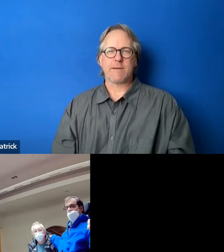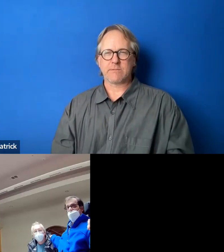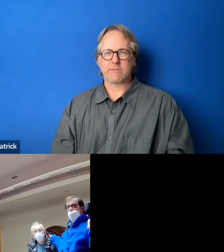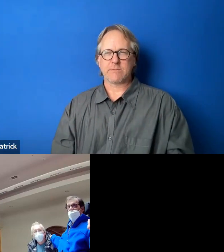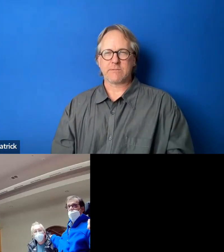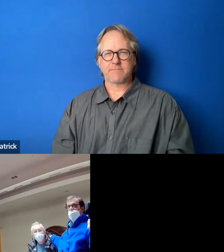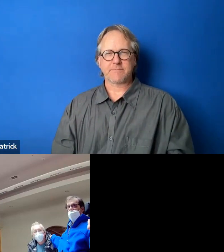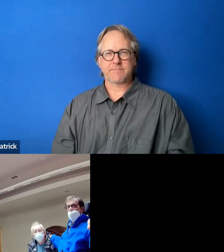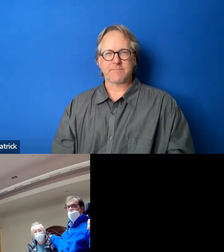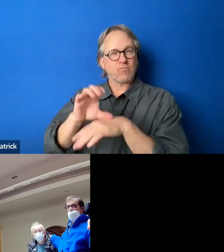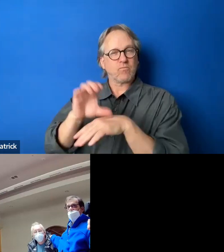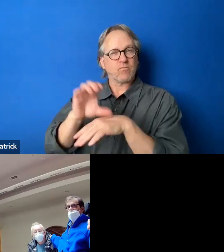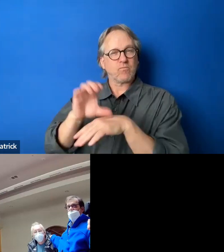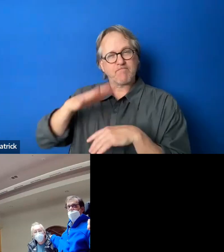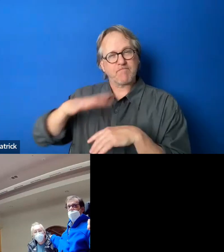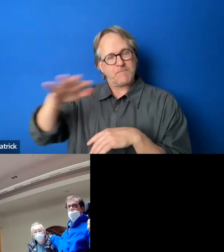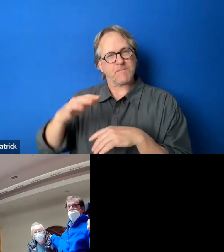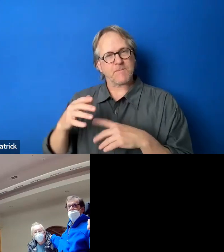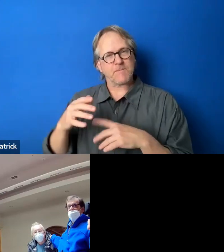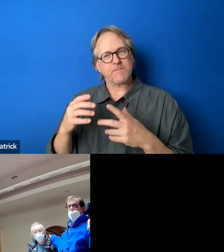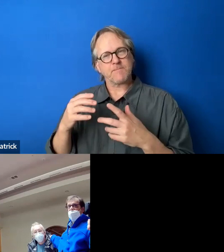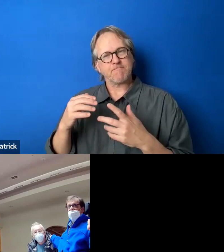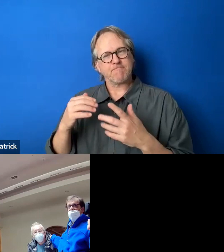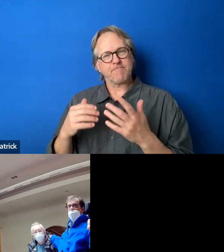cultivating that feeling of